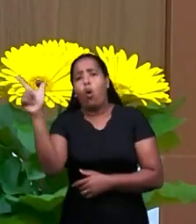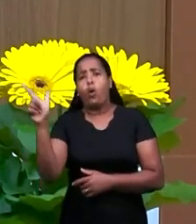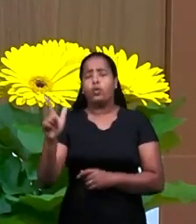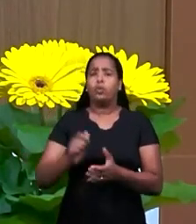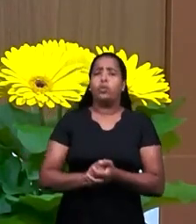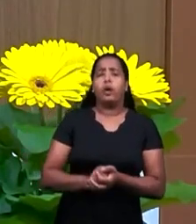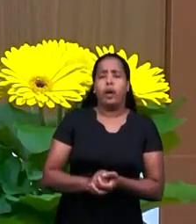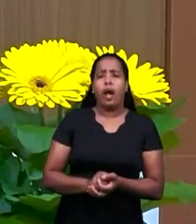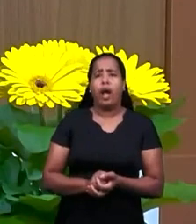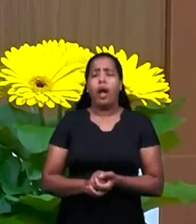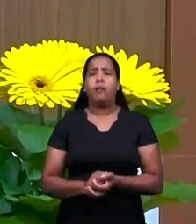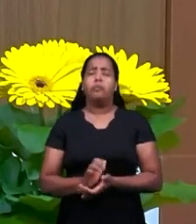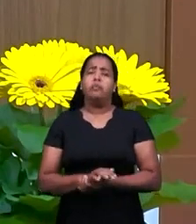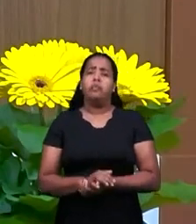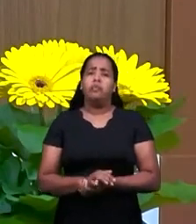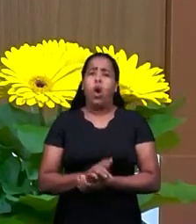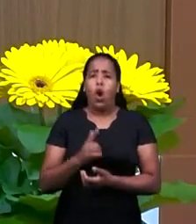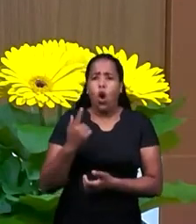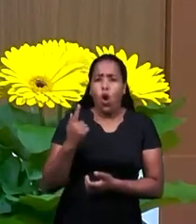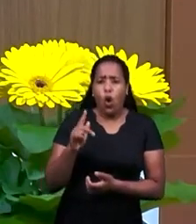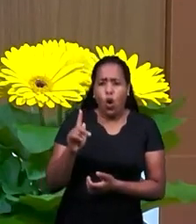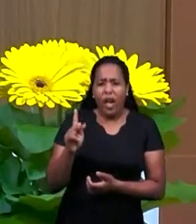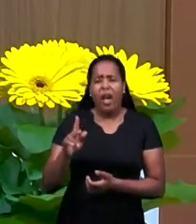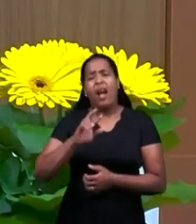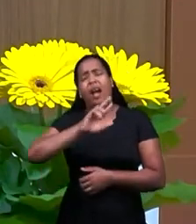and Goiás,